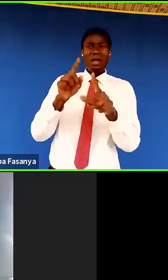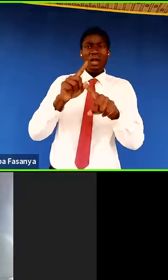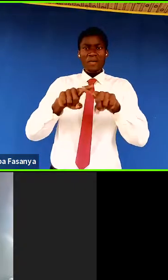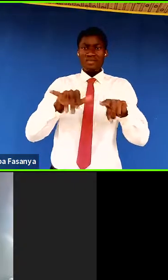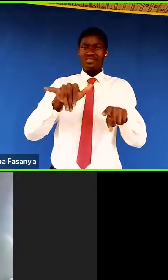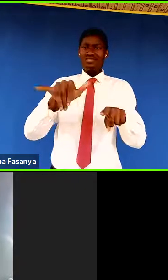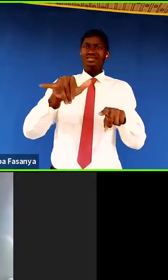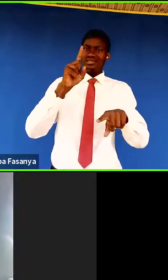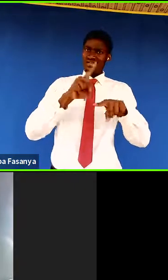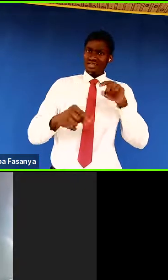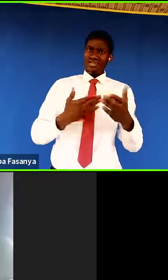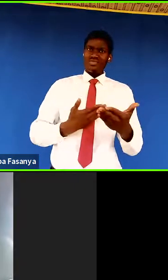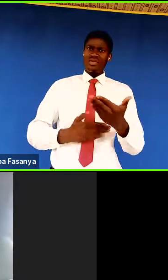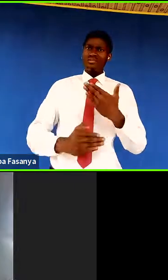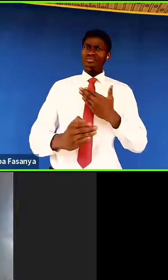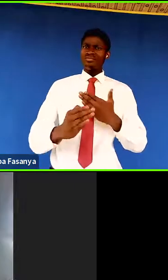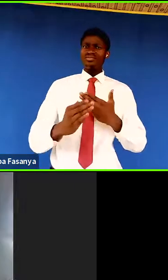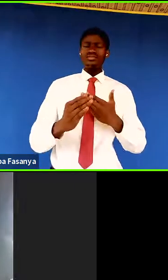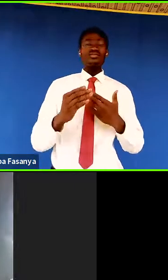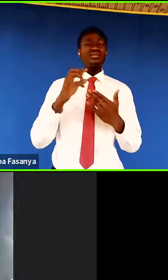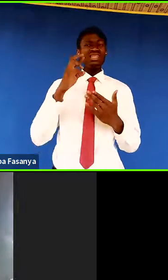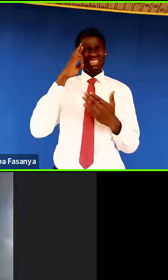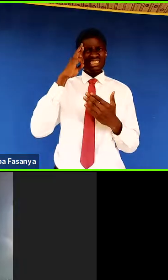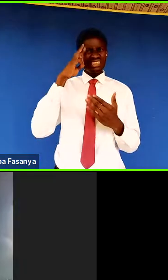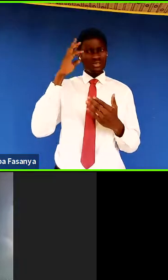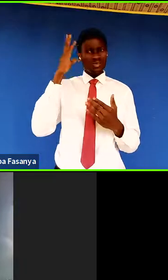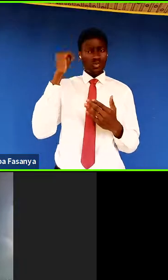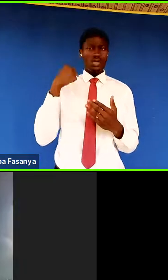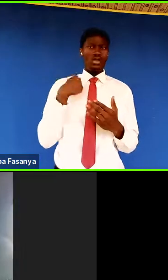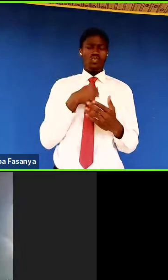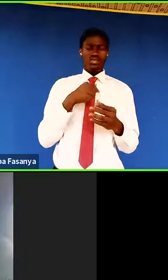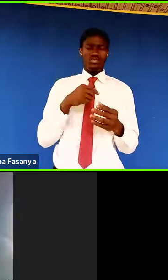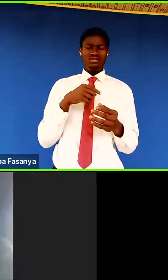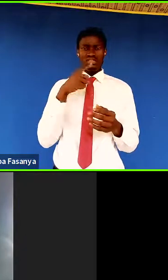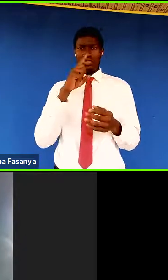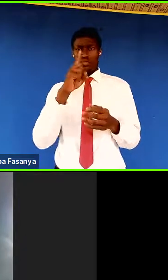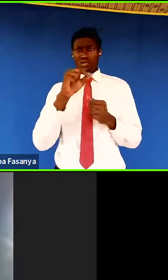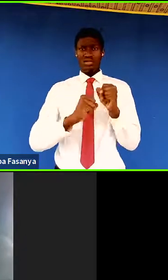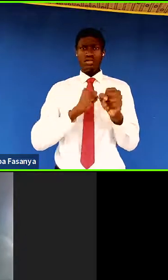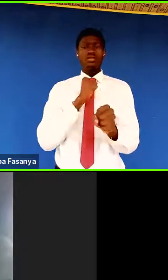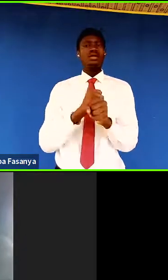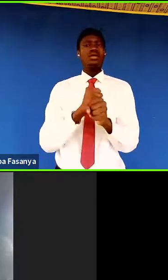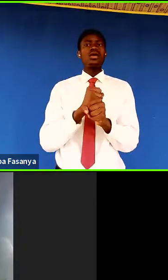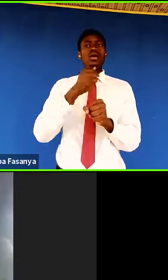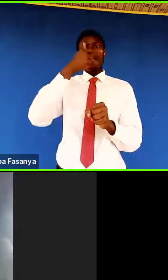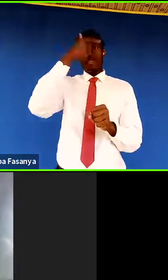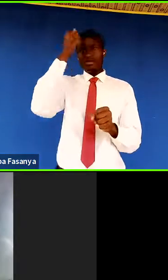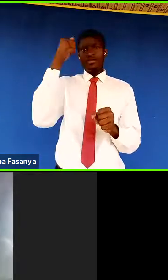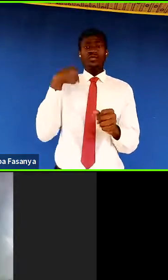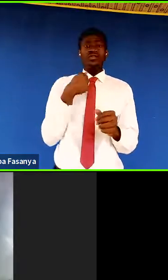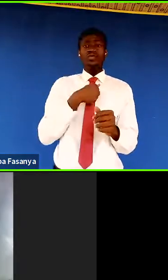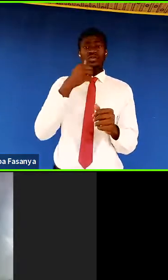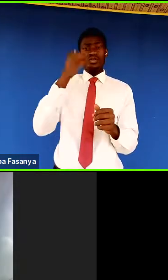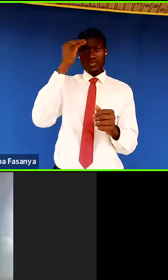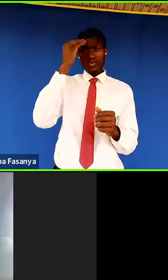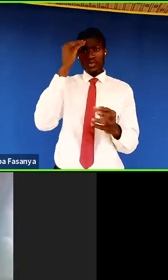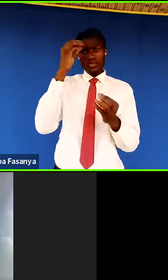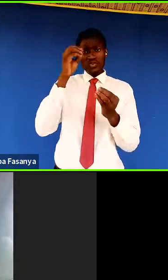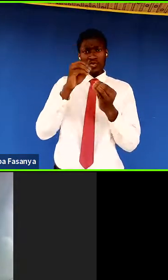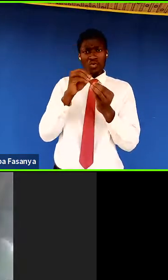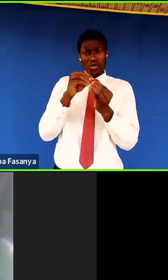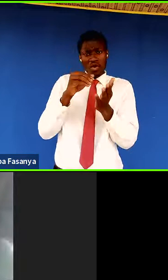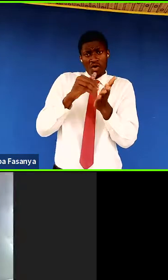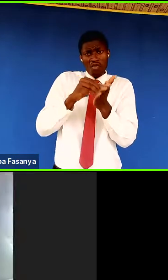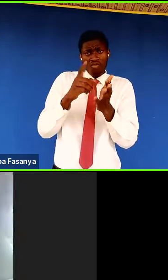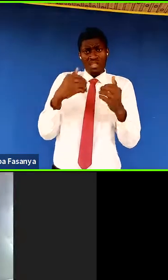the reason why we put 1 year, there's a reason, because we know that the more frequent you have intercourse, the more frequent